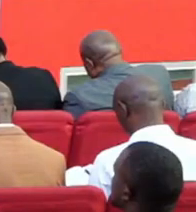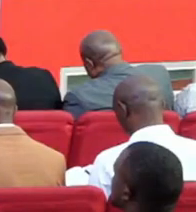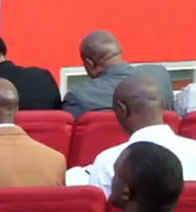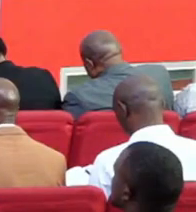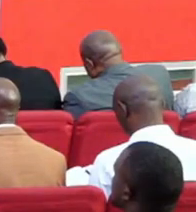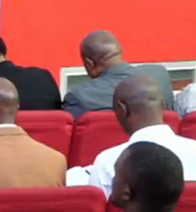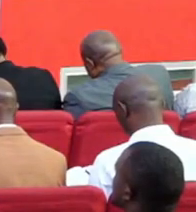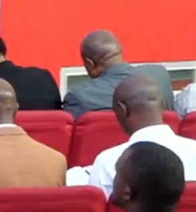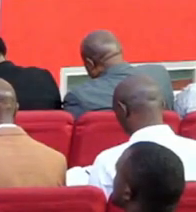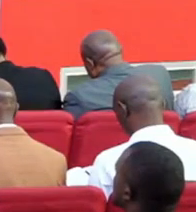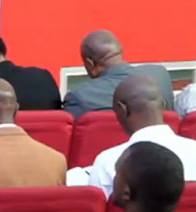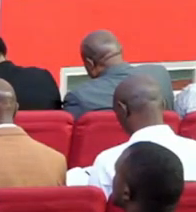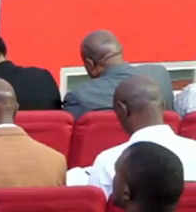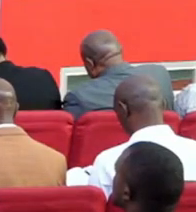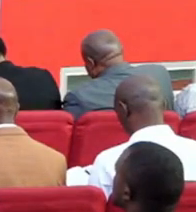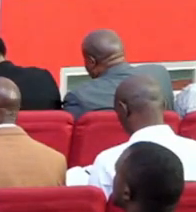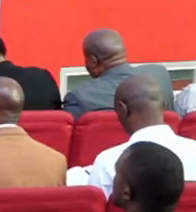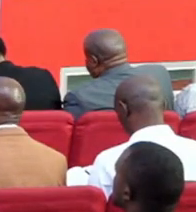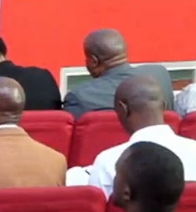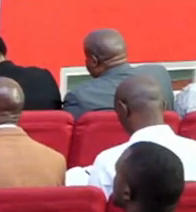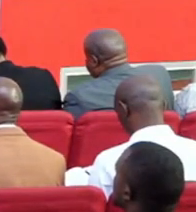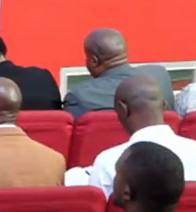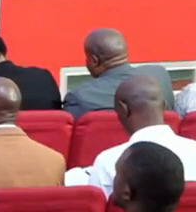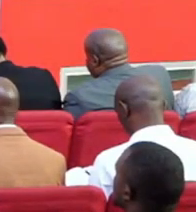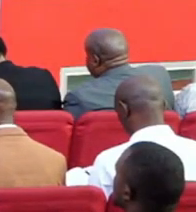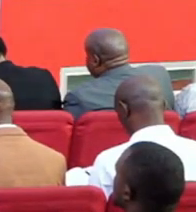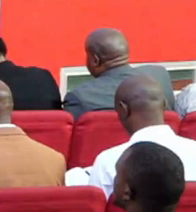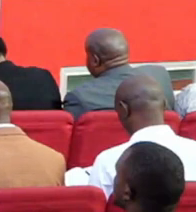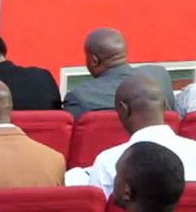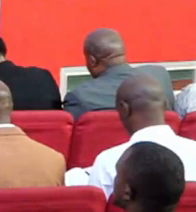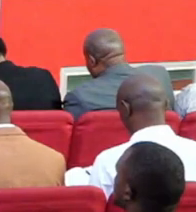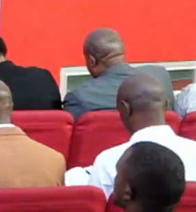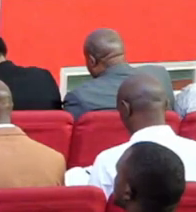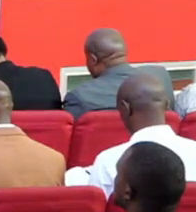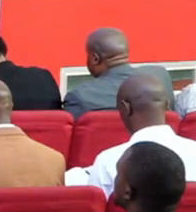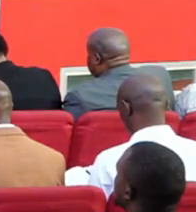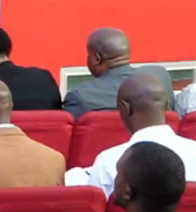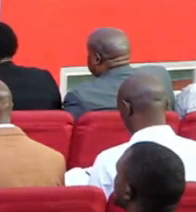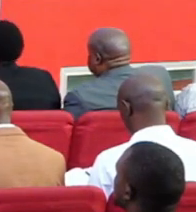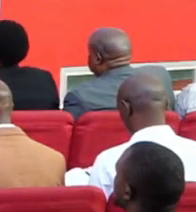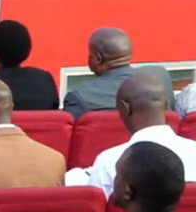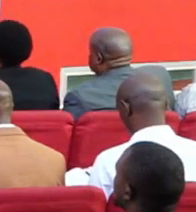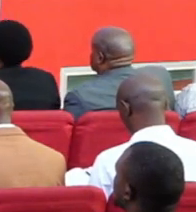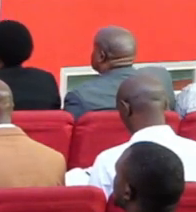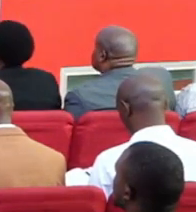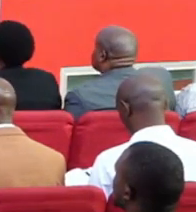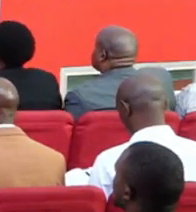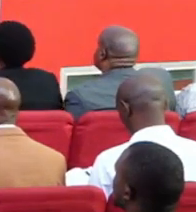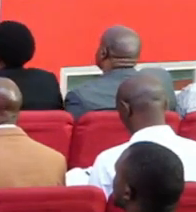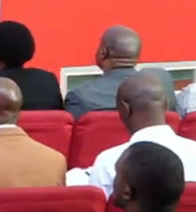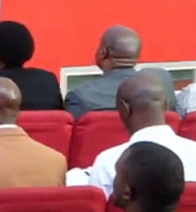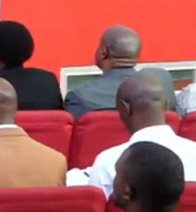verse 1. Zaburi 144 mstari wa kwanza. The Bible says, "Blessed be the Lord my rock." Biblia